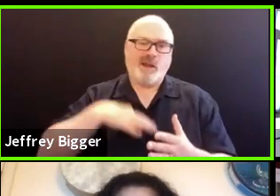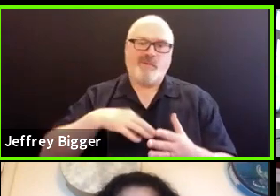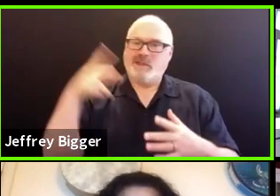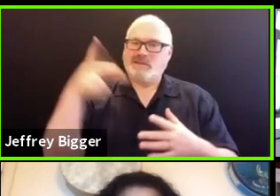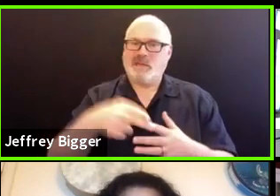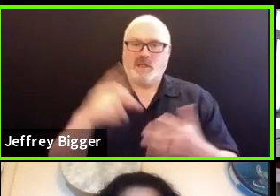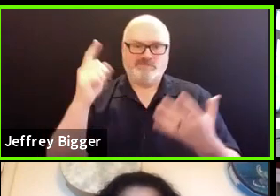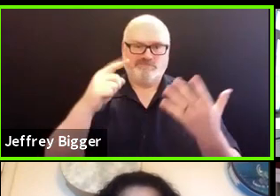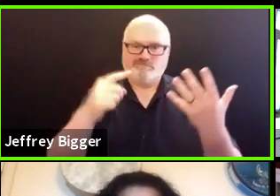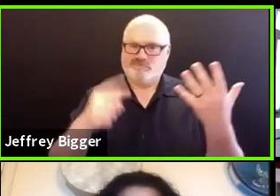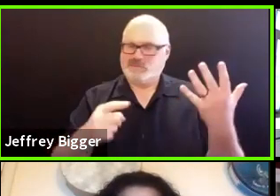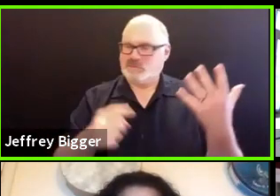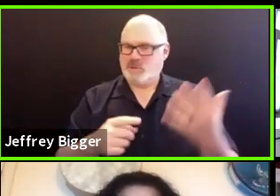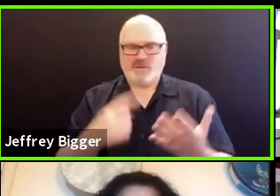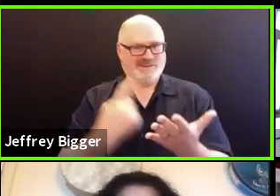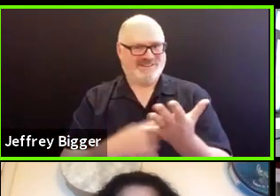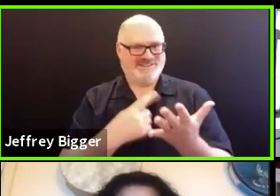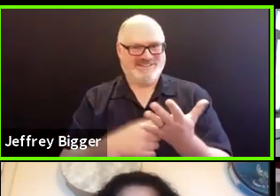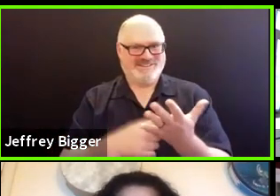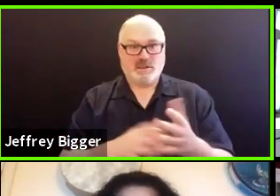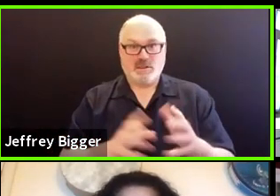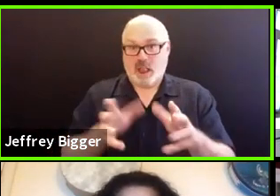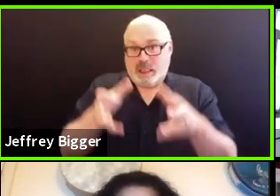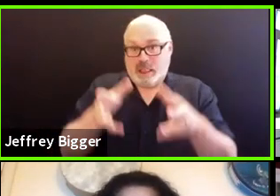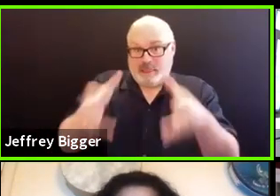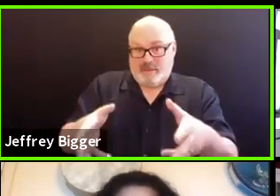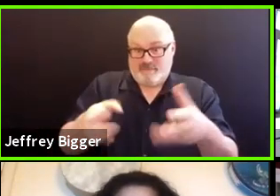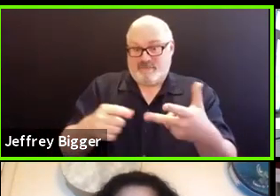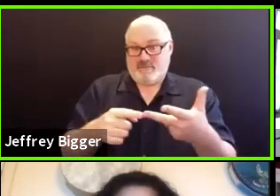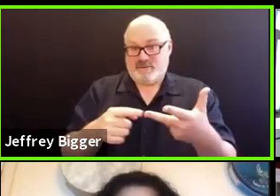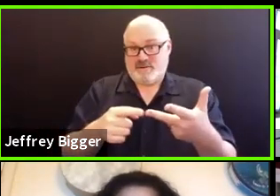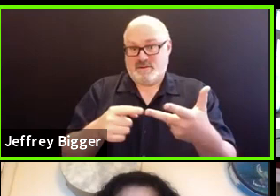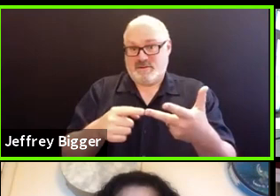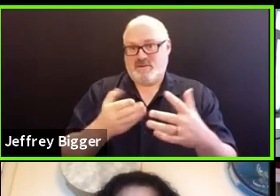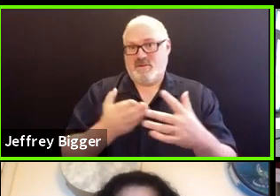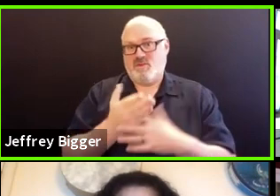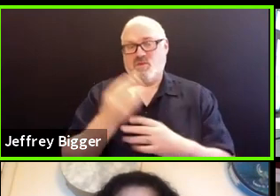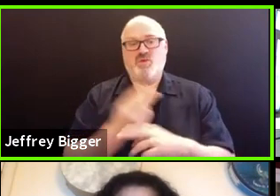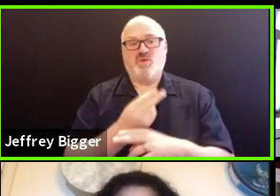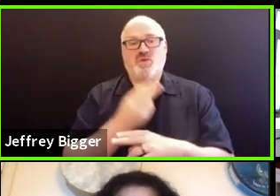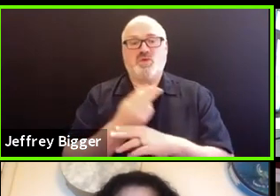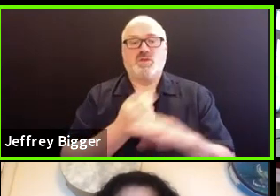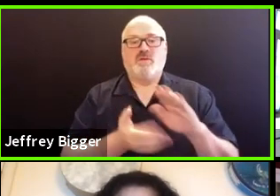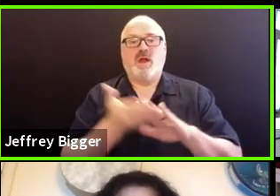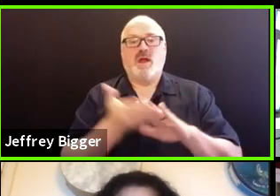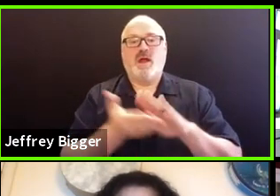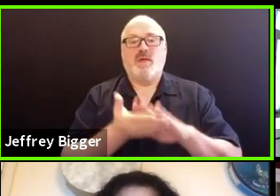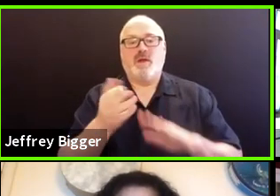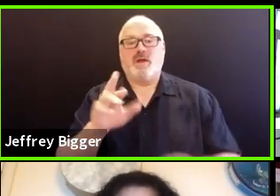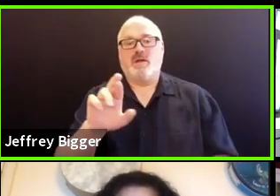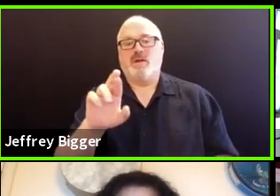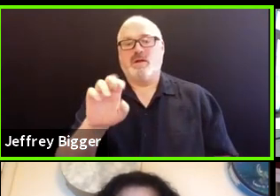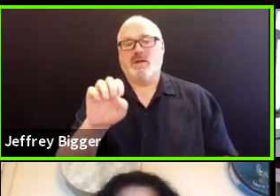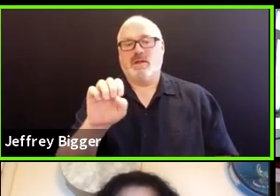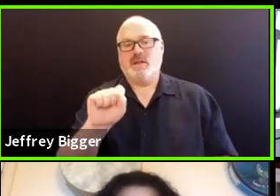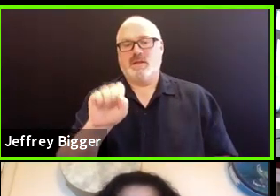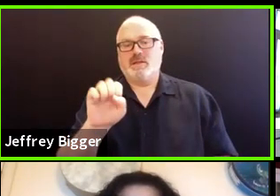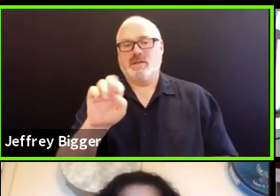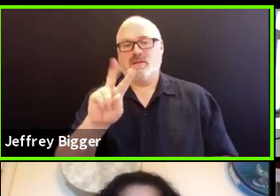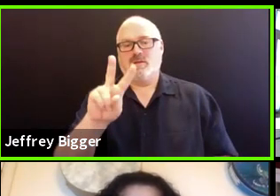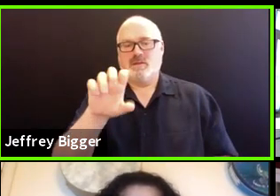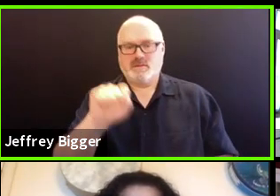options. The remainder will come through use of our operating reserves. I mentioned at the beginning,